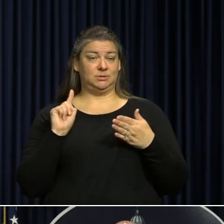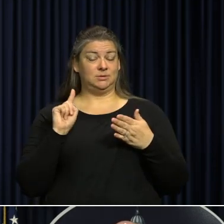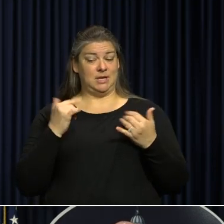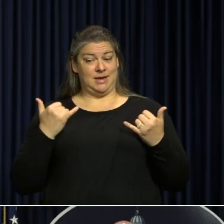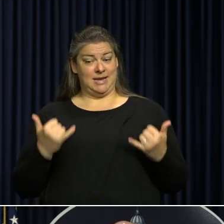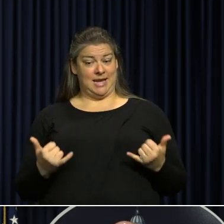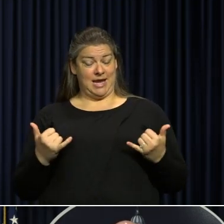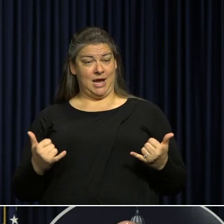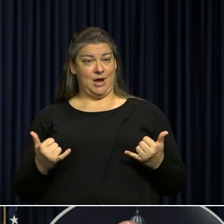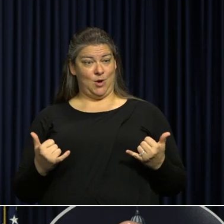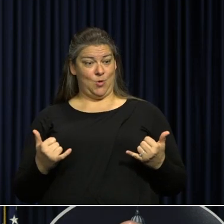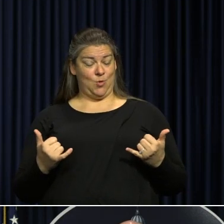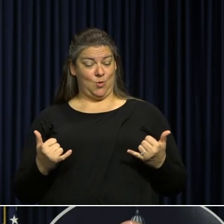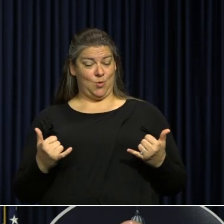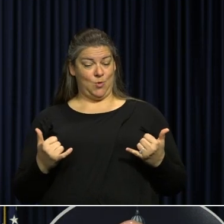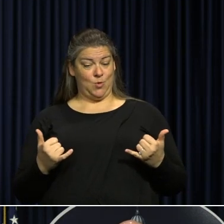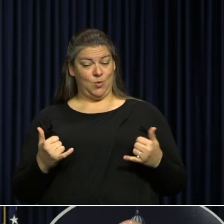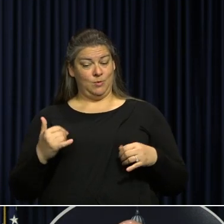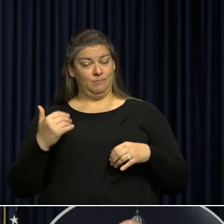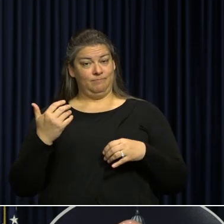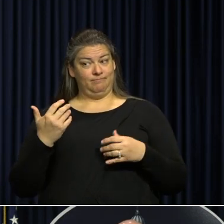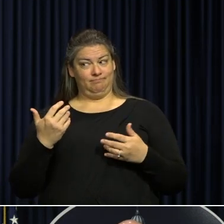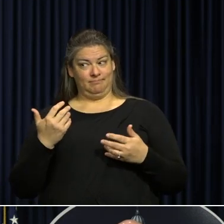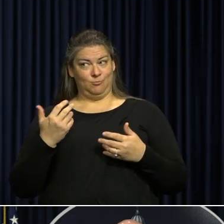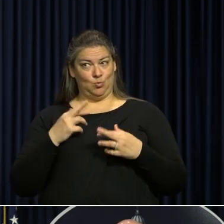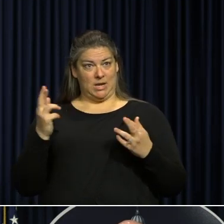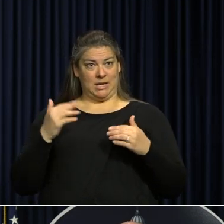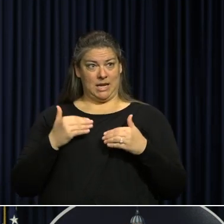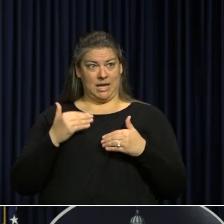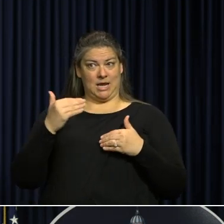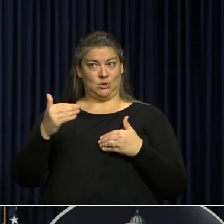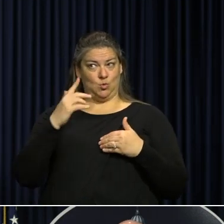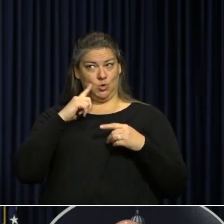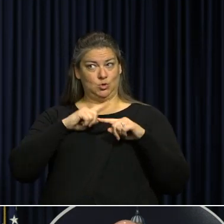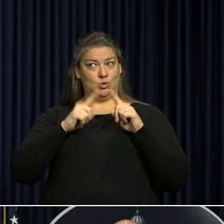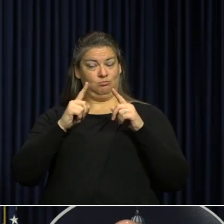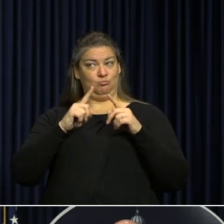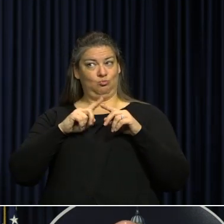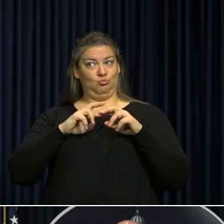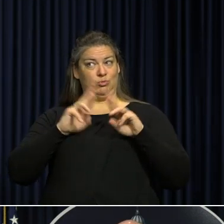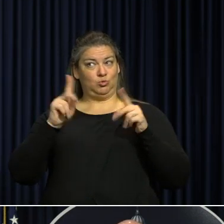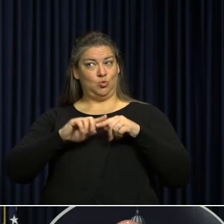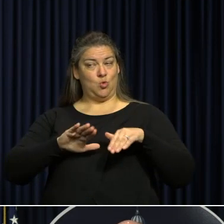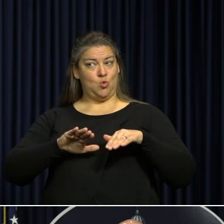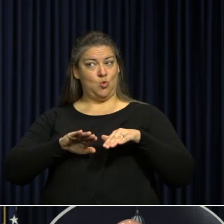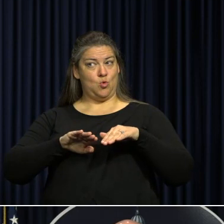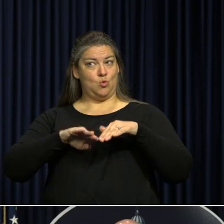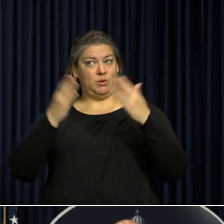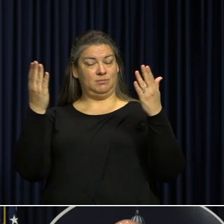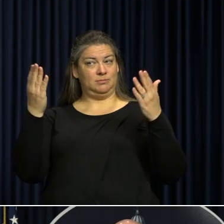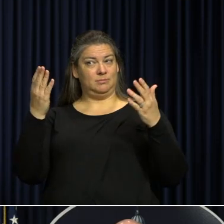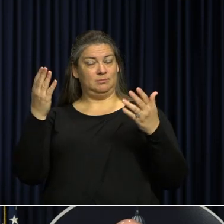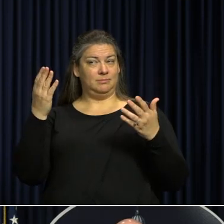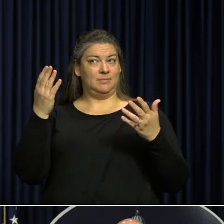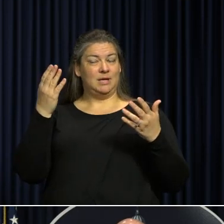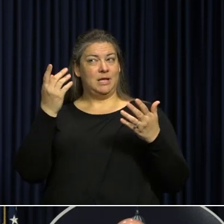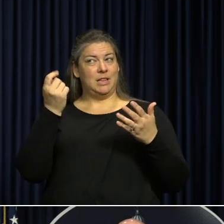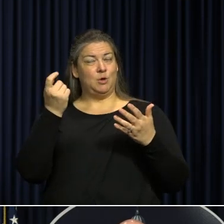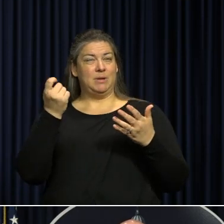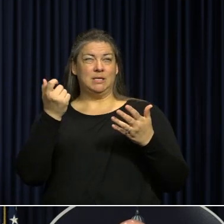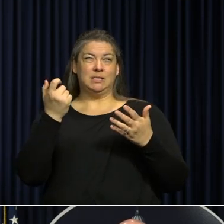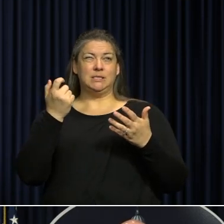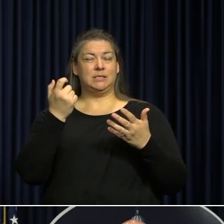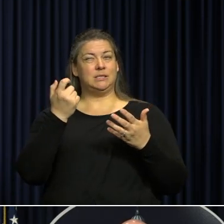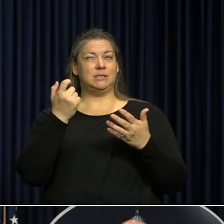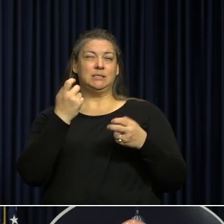here we are the night before some things can start reopening, and it is difficult. We've got the things kind of backwards a little bit. At